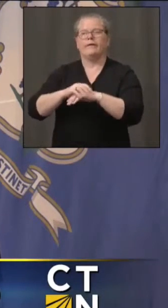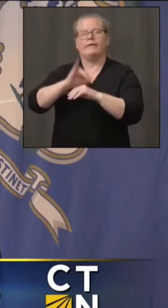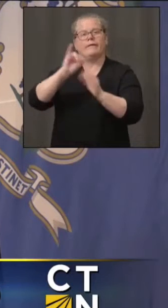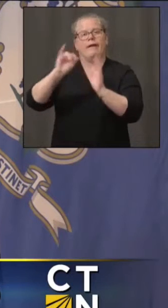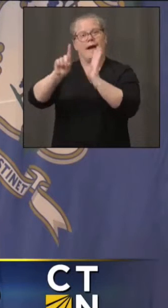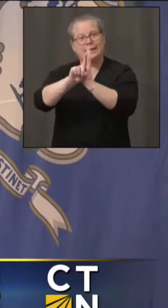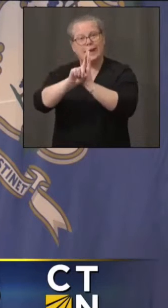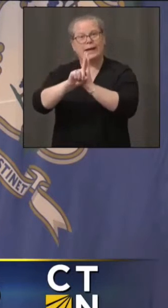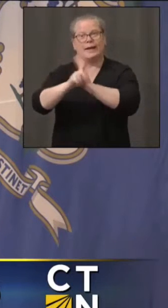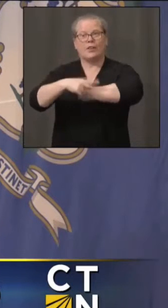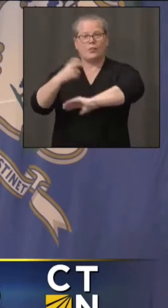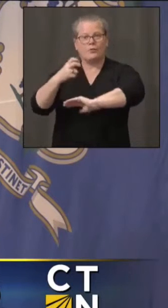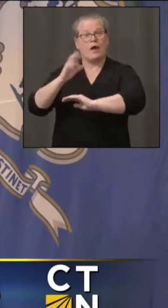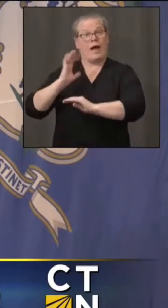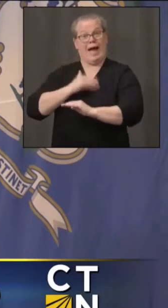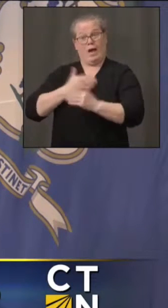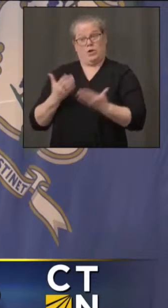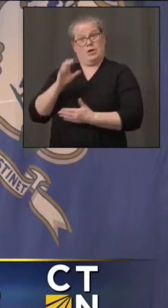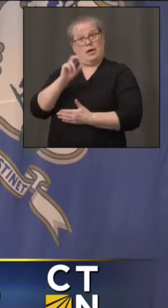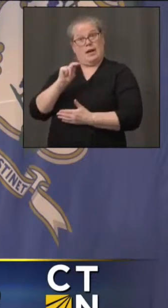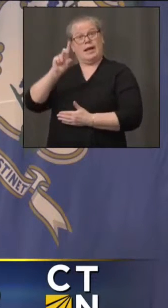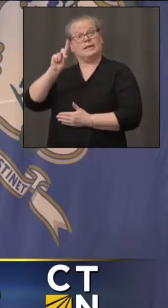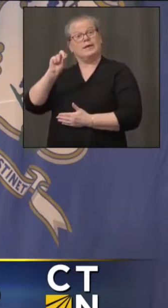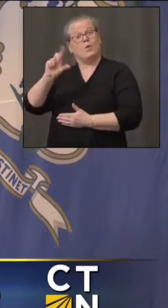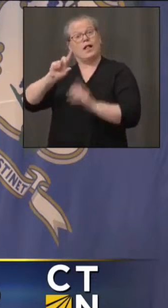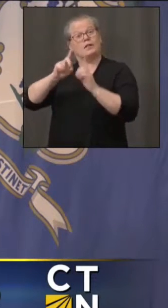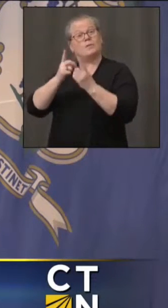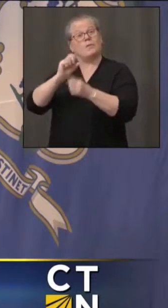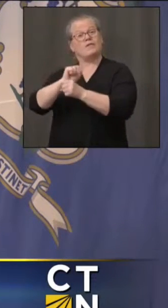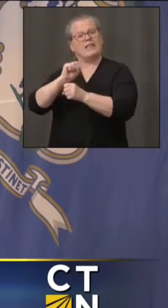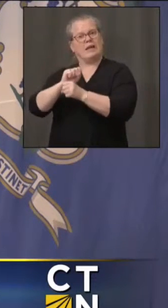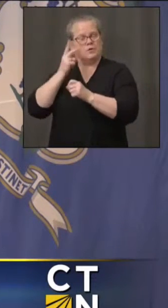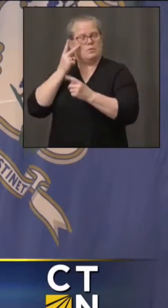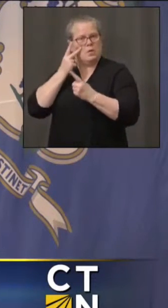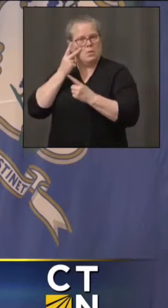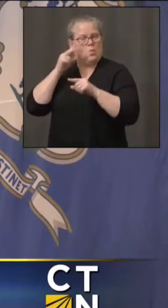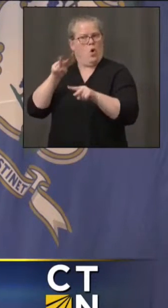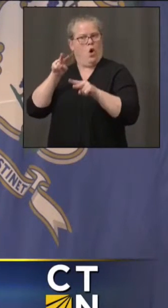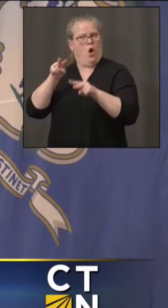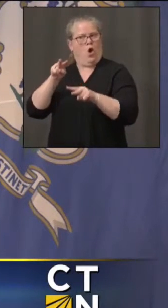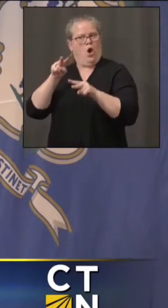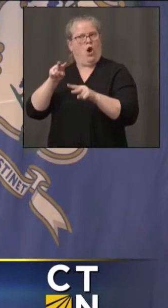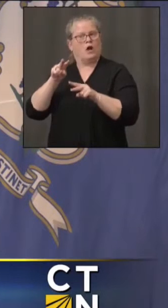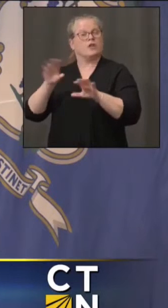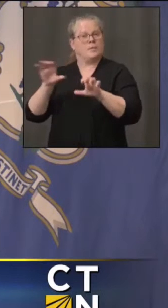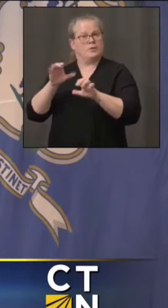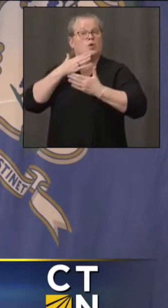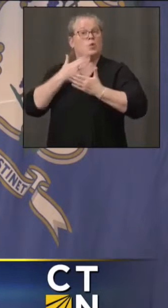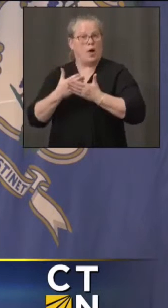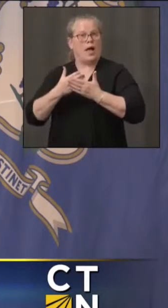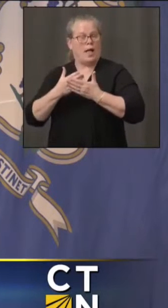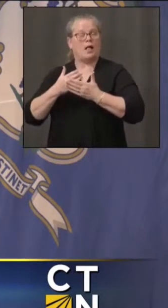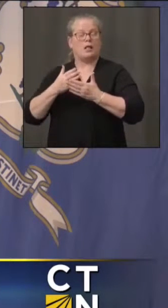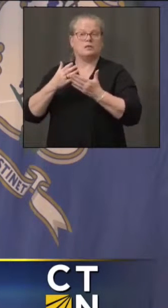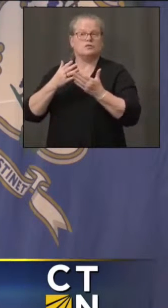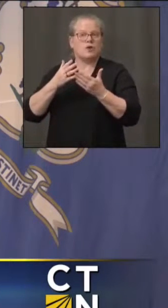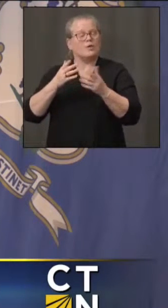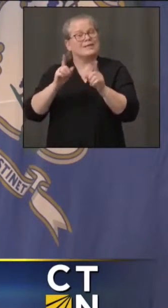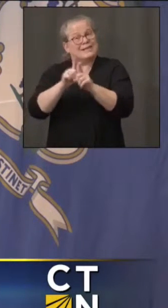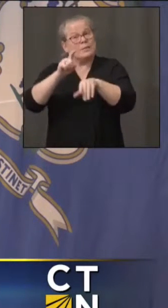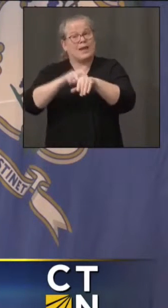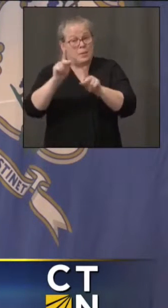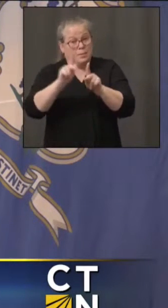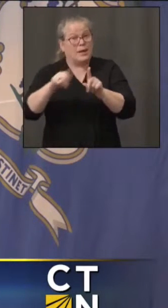has kept a good track of that so far, and what we're trying to do is make sure everybody does everything they can to protect their identity in the meantime